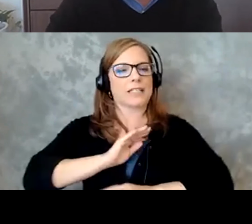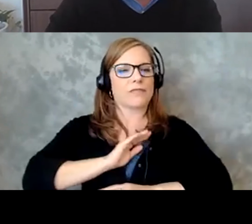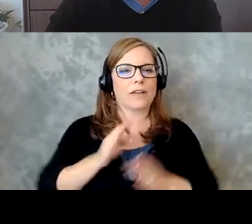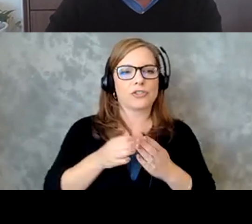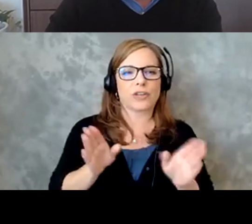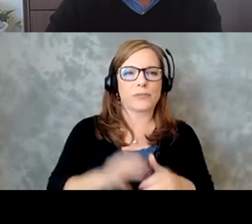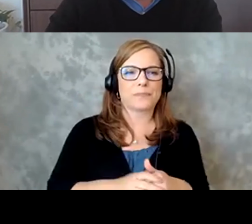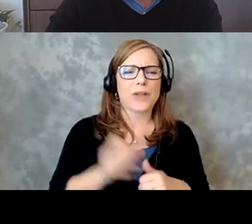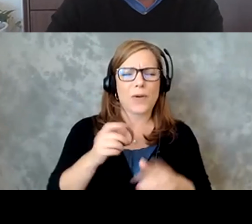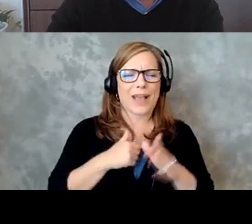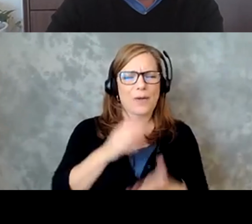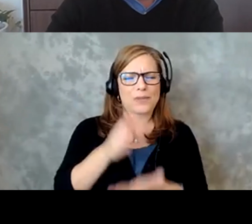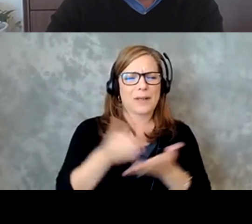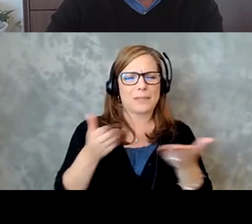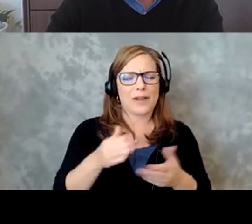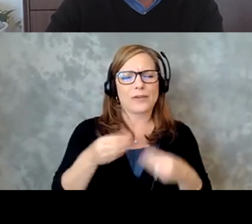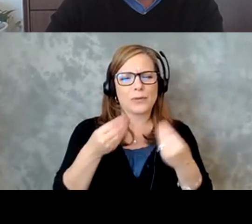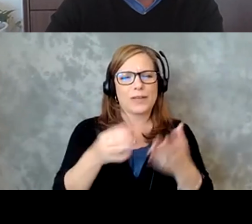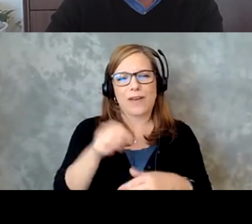time. Thank you.